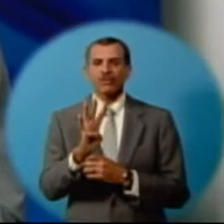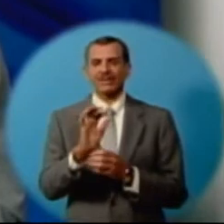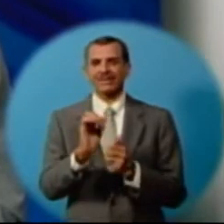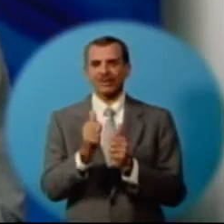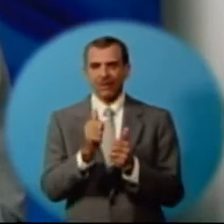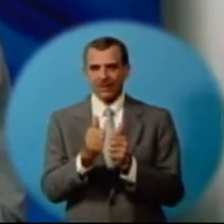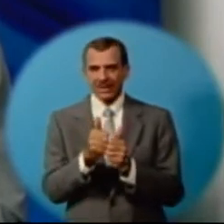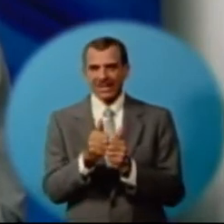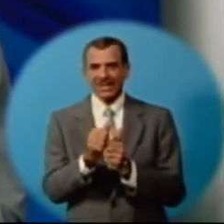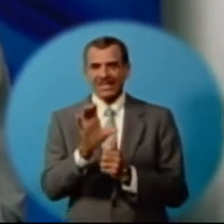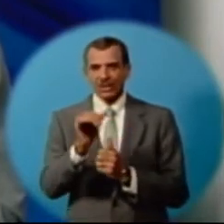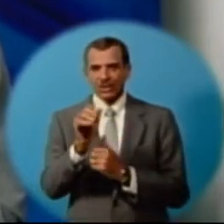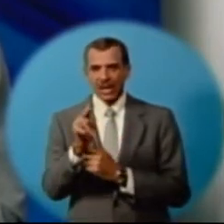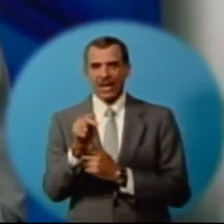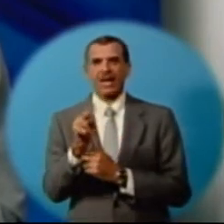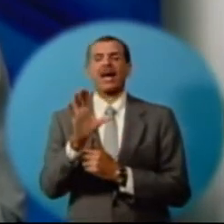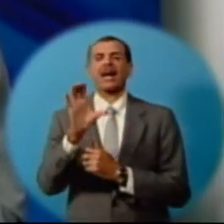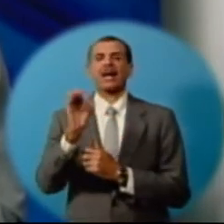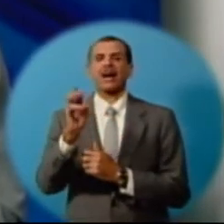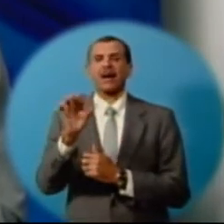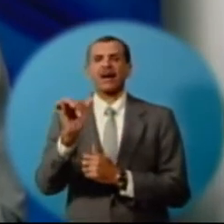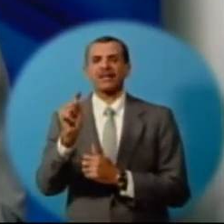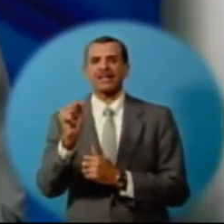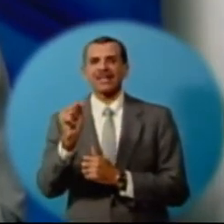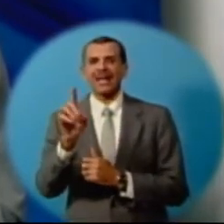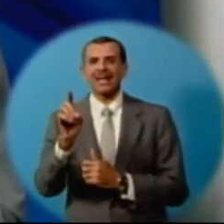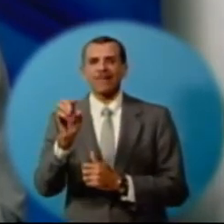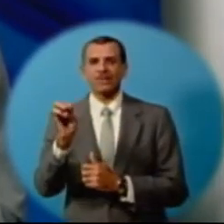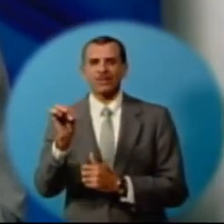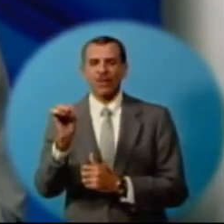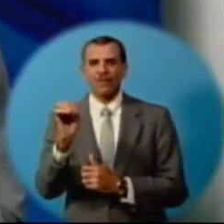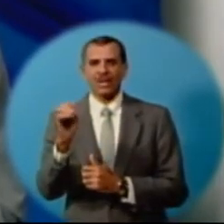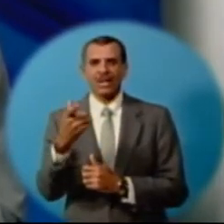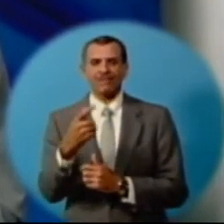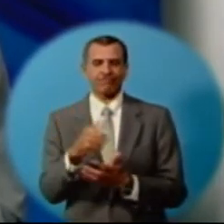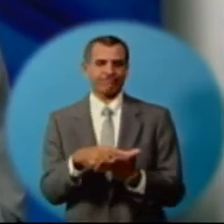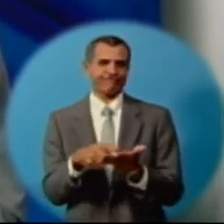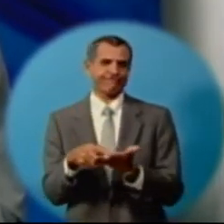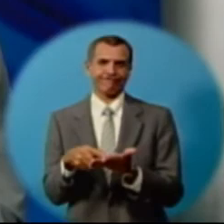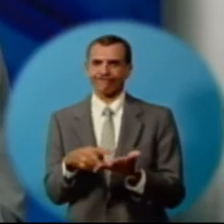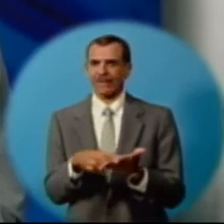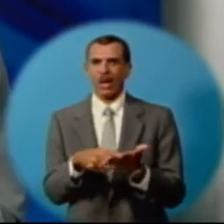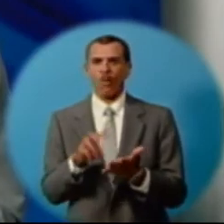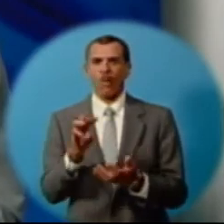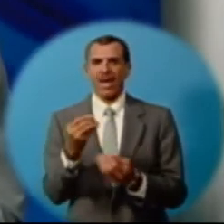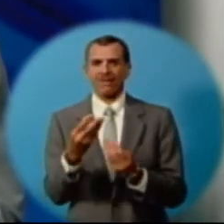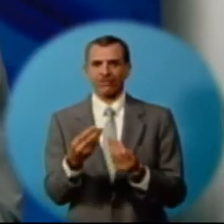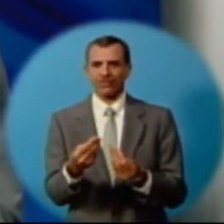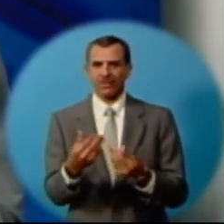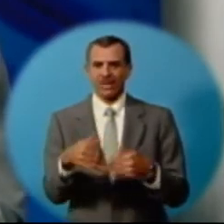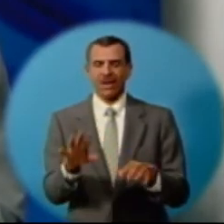contest between CGI Maple and Carlton at Desmond Haynes Oval over issues regarding a wet pitch on day 2.